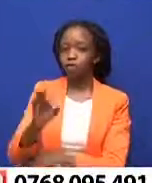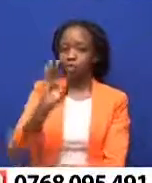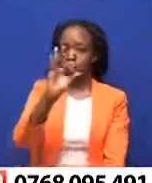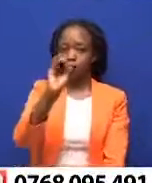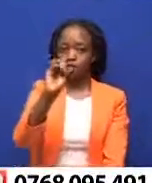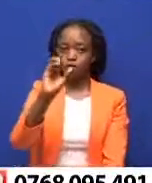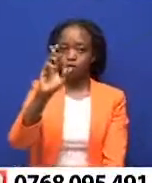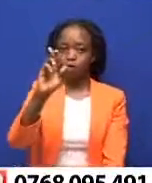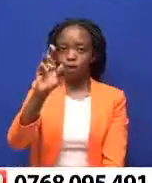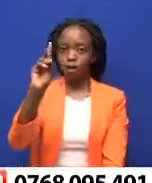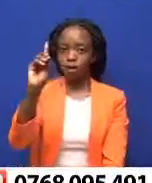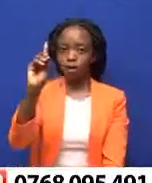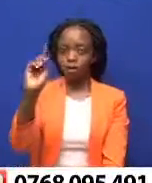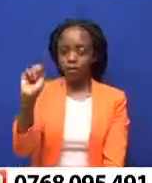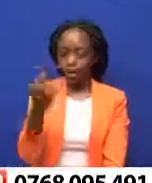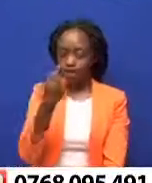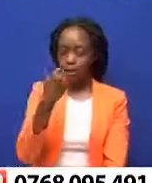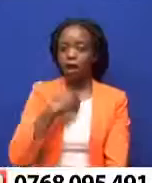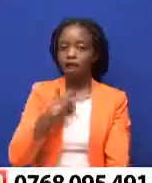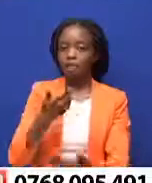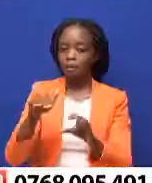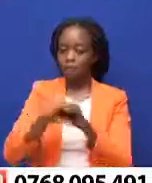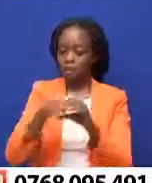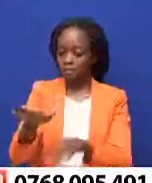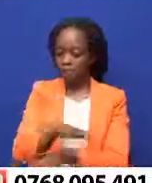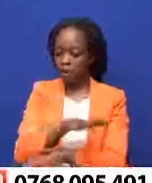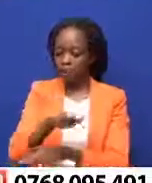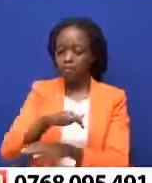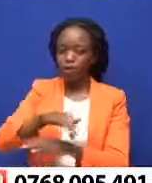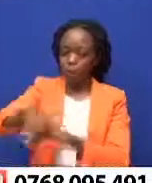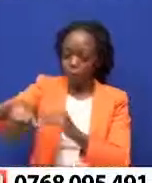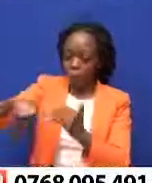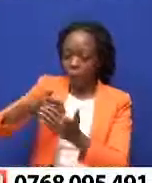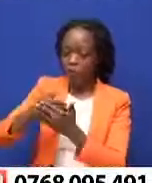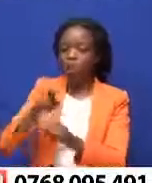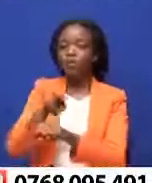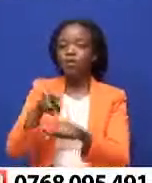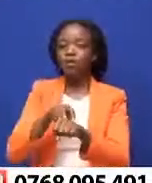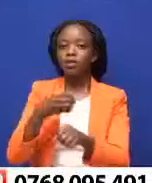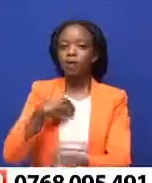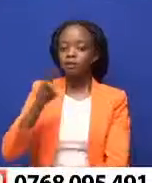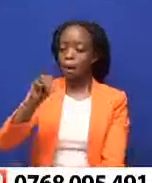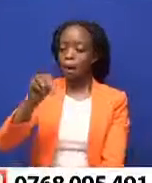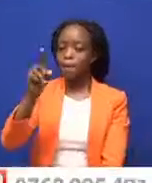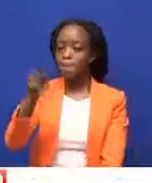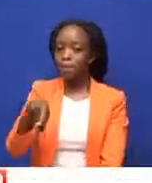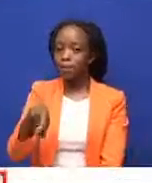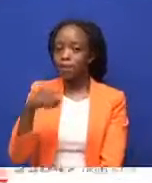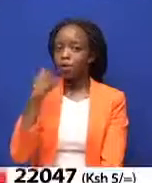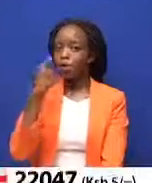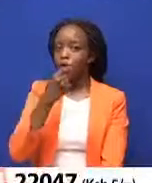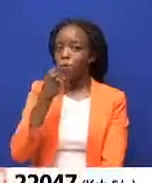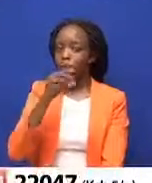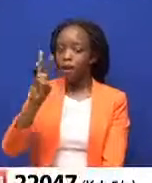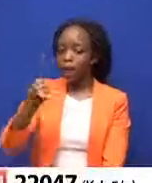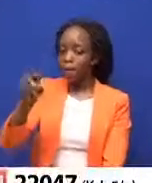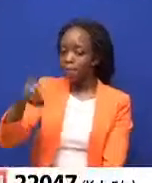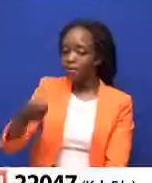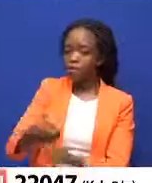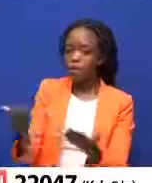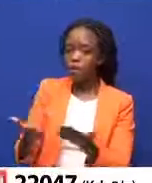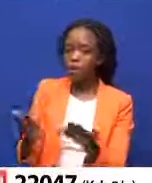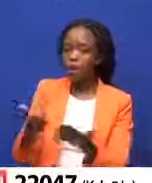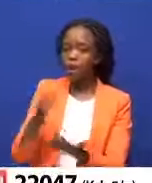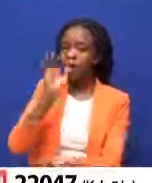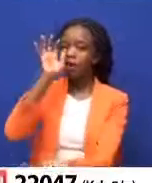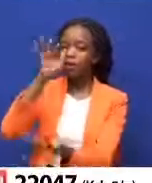has members of parliament across the nation. We have the MP Harry Bae, who is an MP from Tana River.